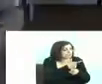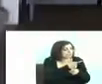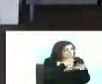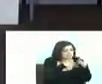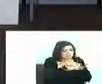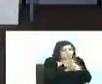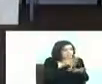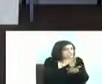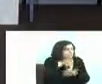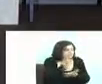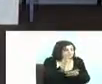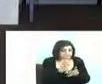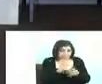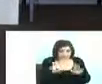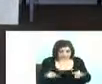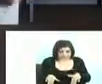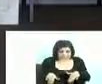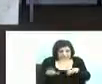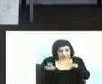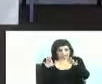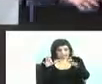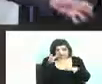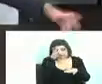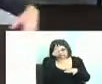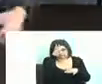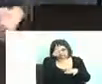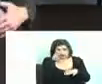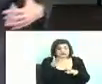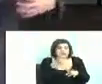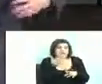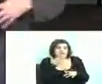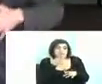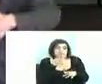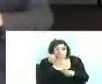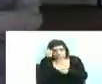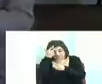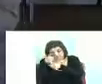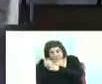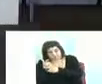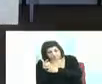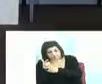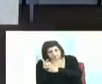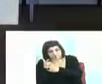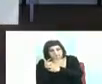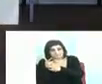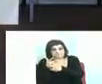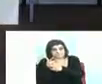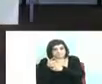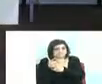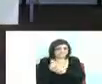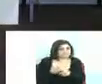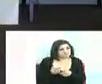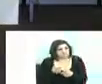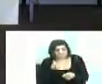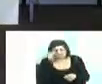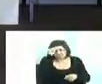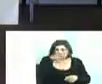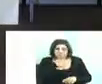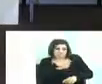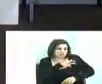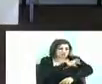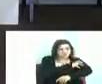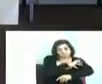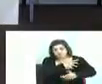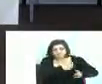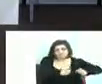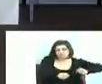two boys grow up, we're told that dad preferred Esau. Esau was like the macho butch man's man kind of guy. He